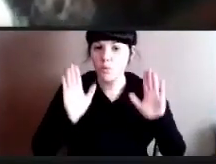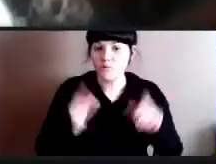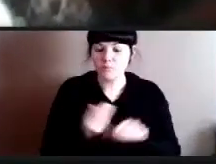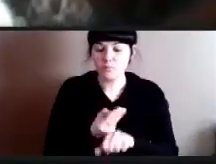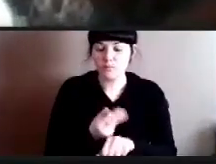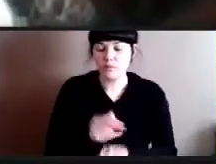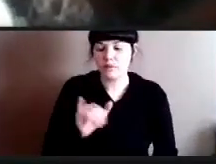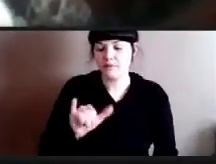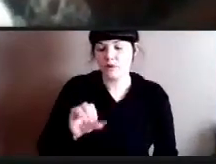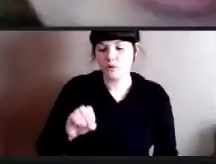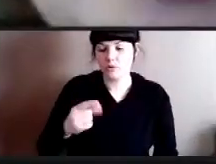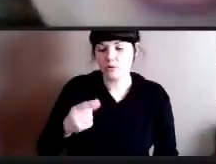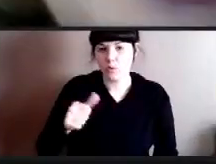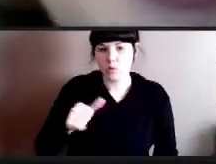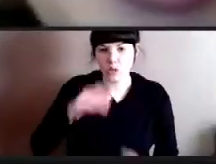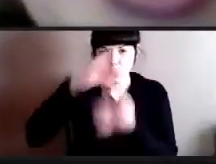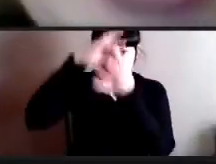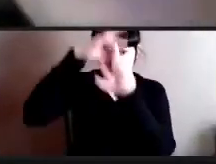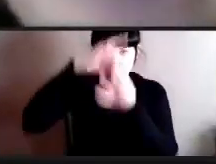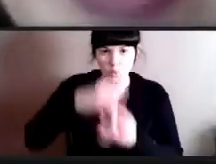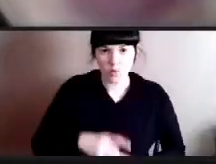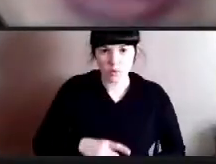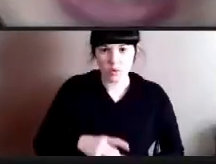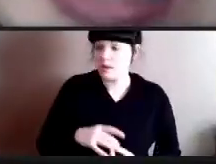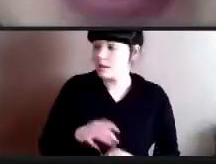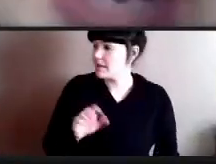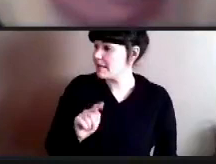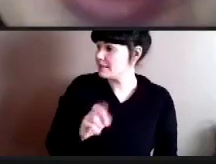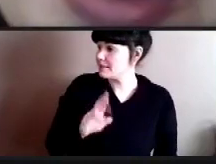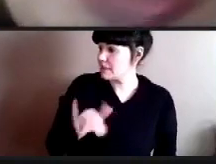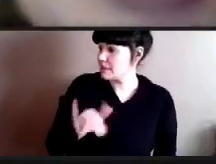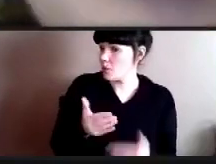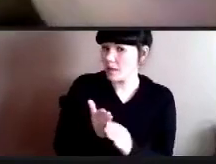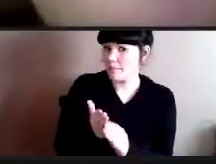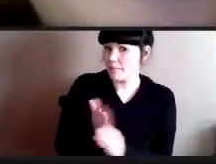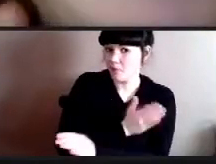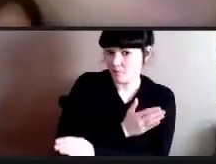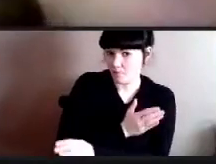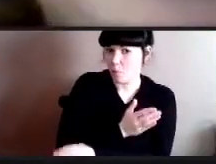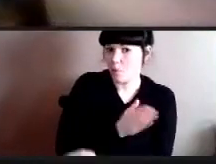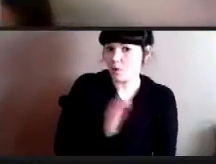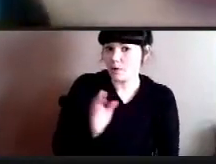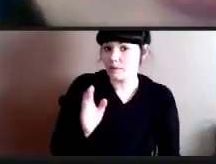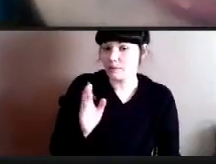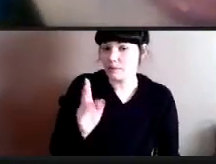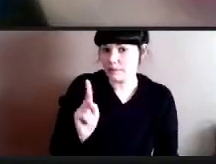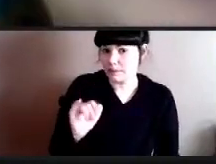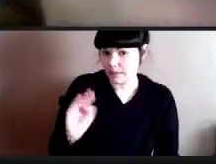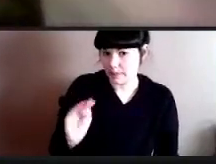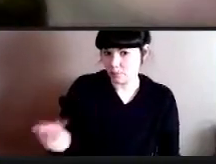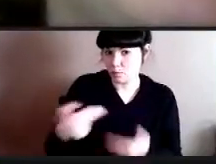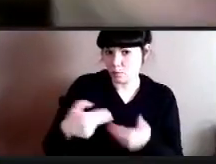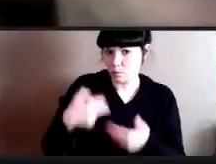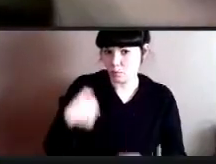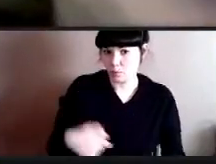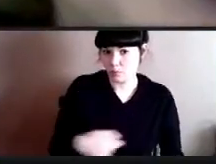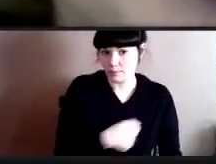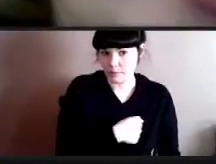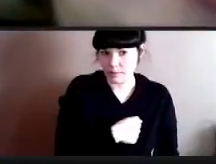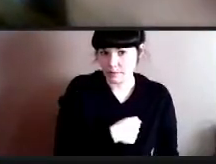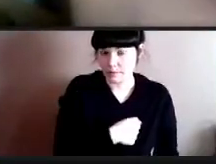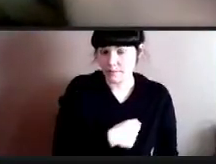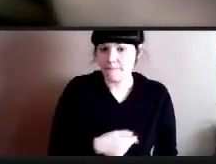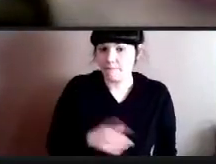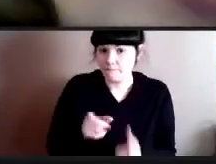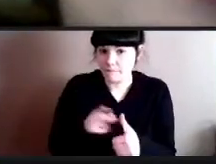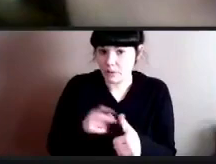Terry, before Kim comes on, and mm-hmm. I am very much anticipating her, but Cindy has some words that she wants